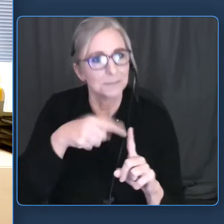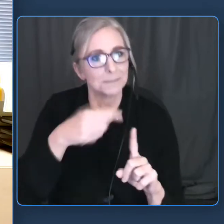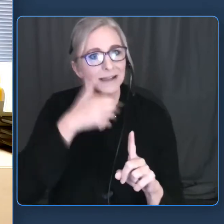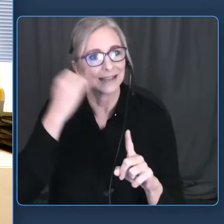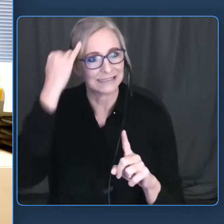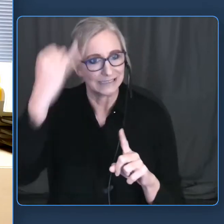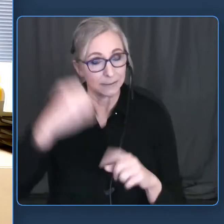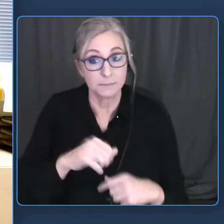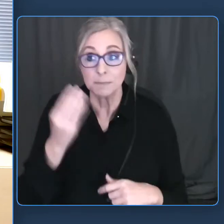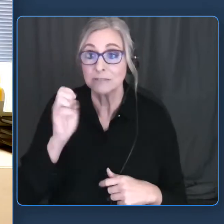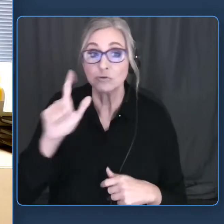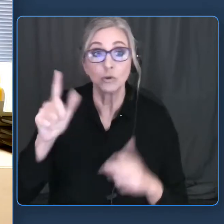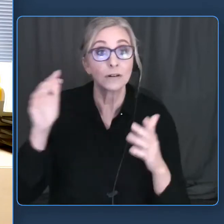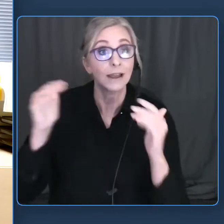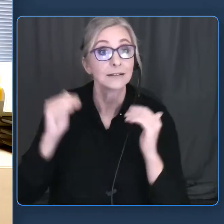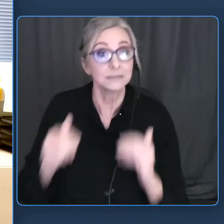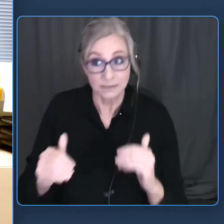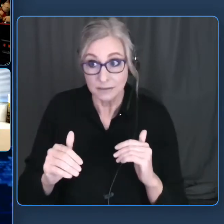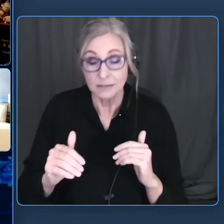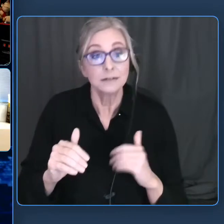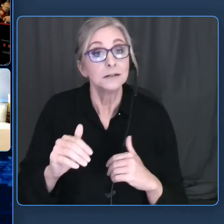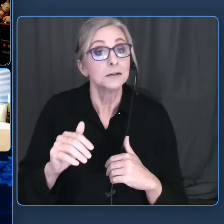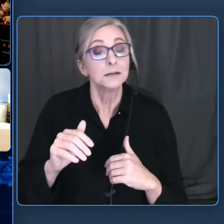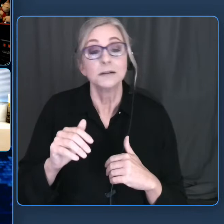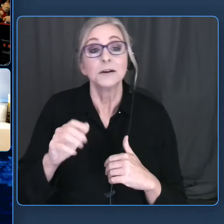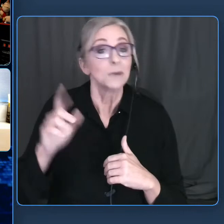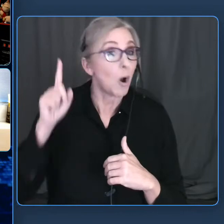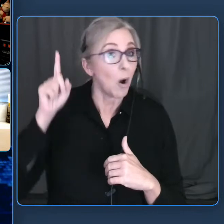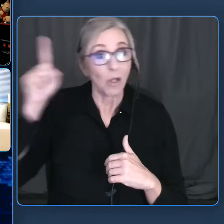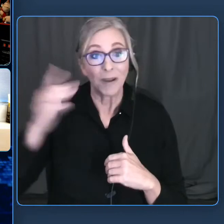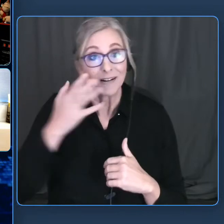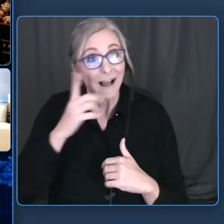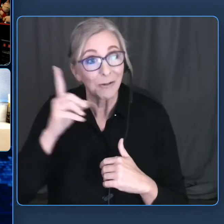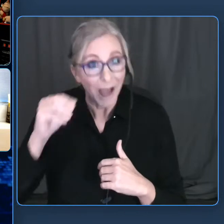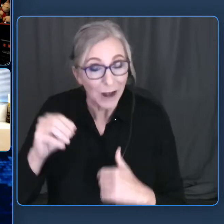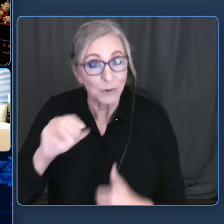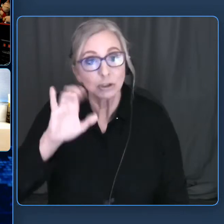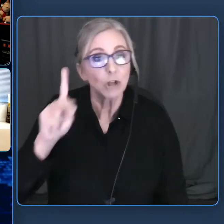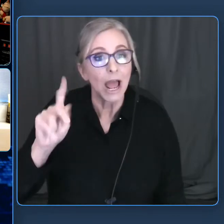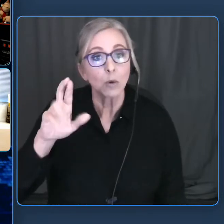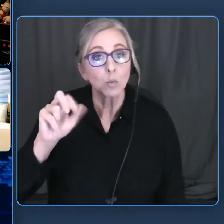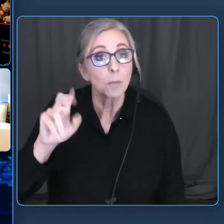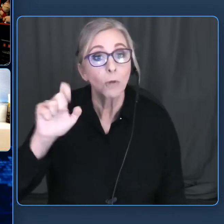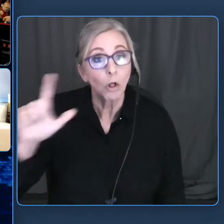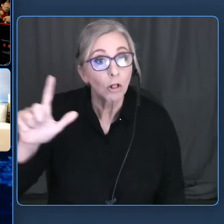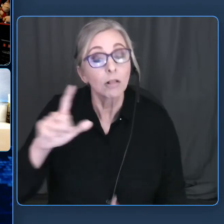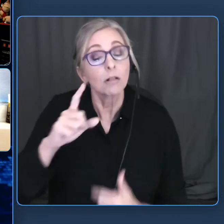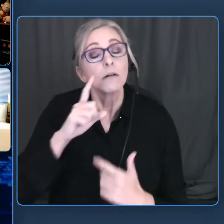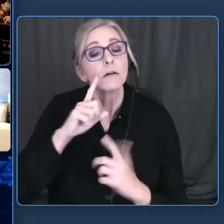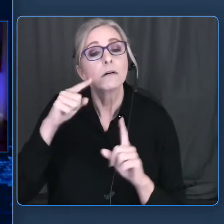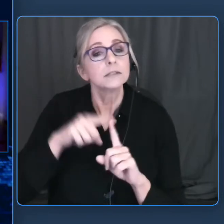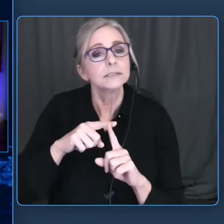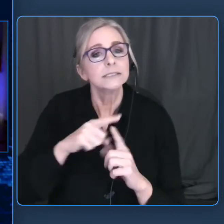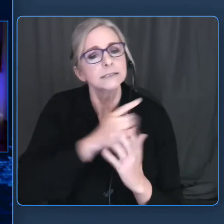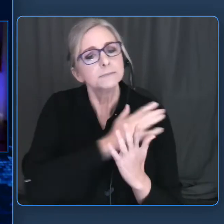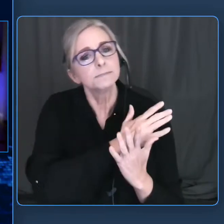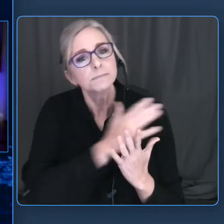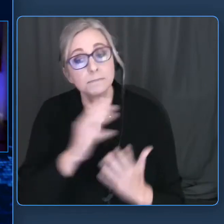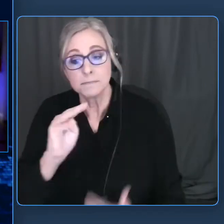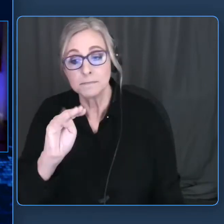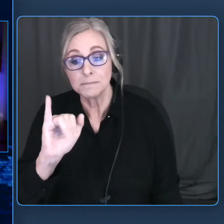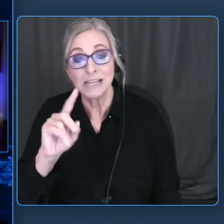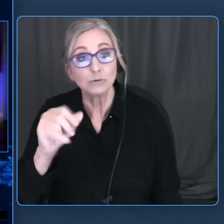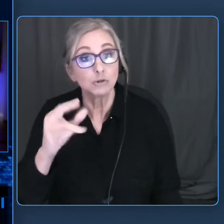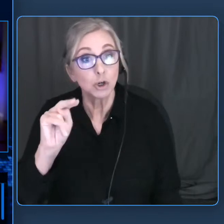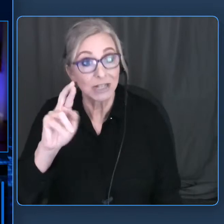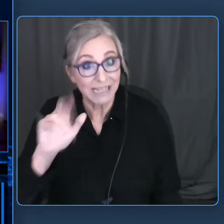Mitchell, what's our next question? It's all the way from Breckenridge, Colorado. It's Jack Rupel asking, since Midjourney can produce